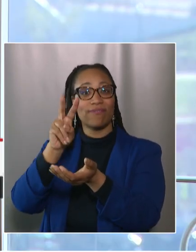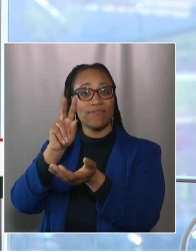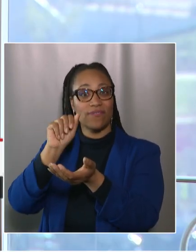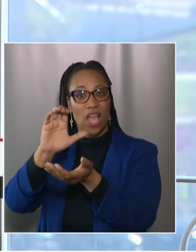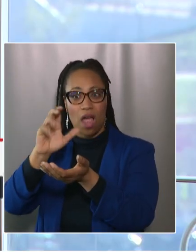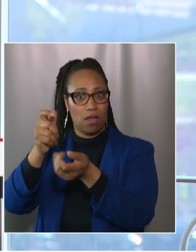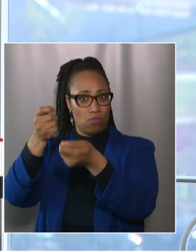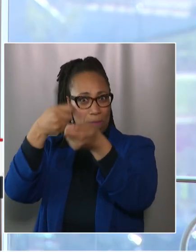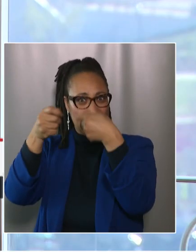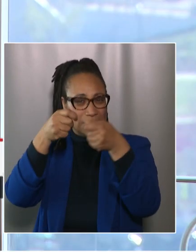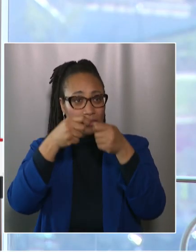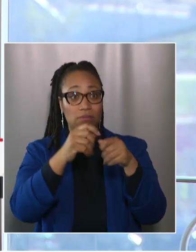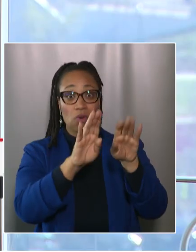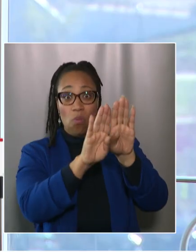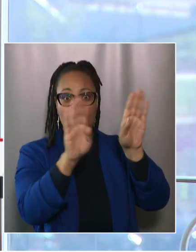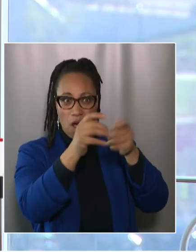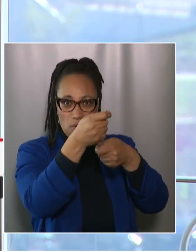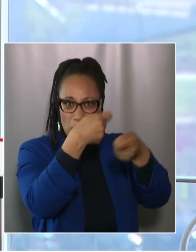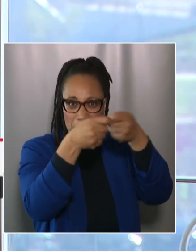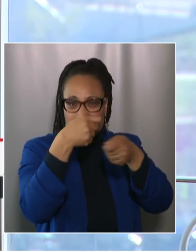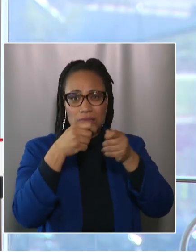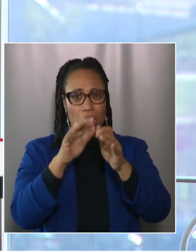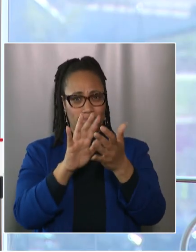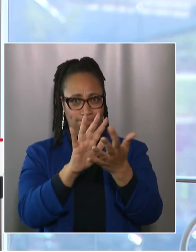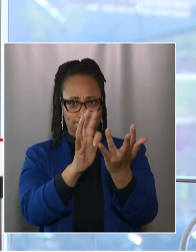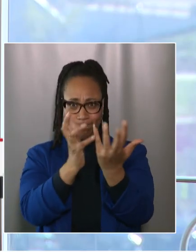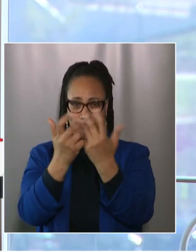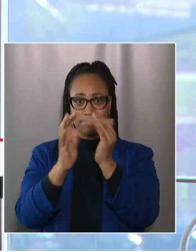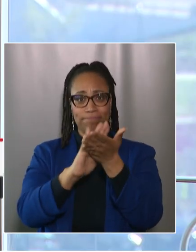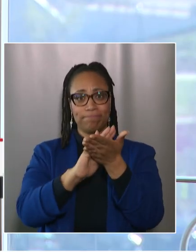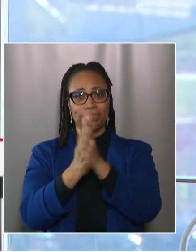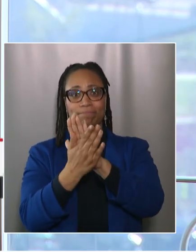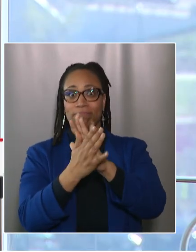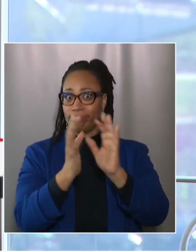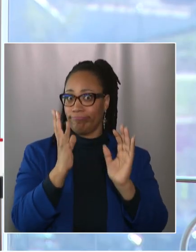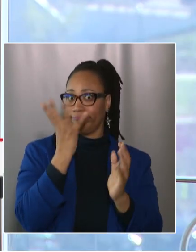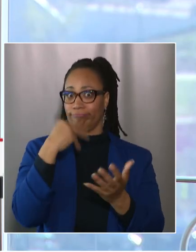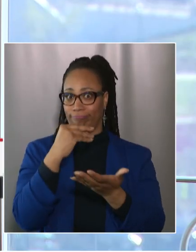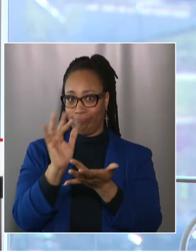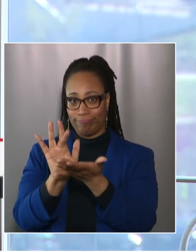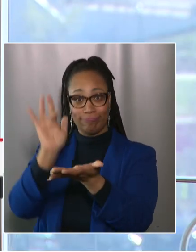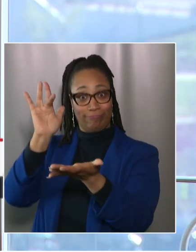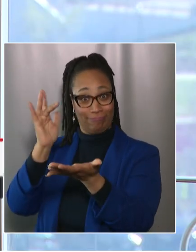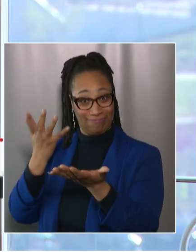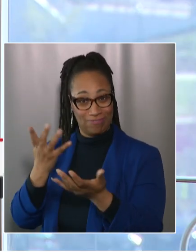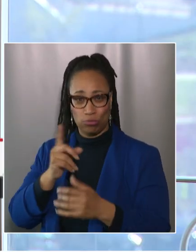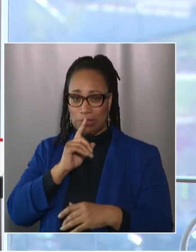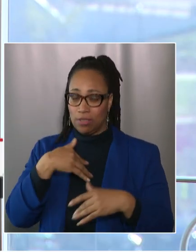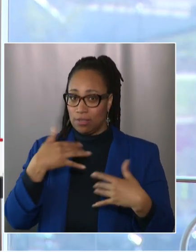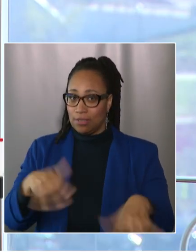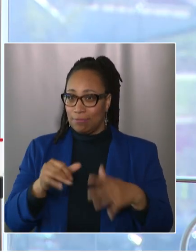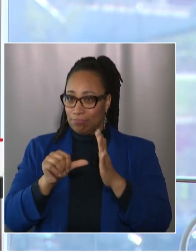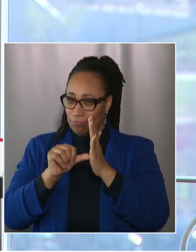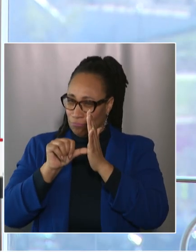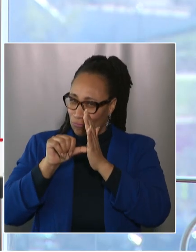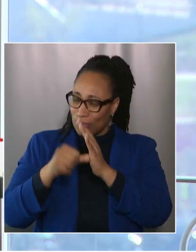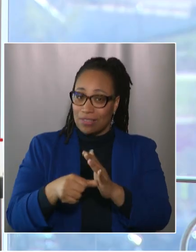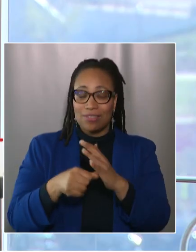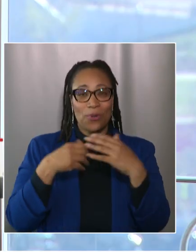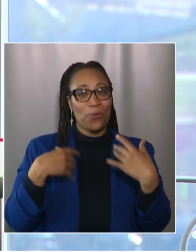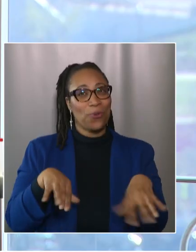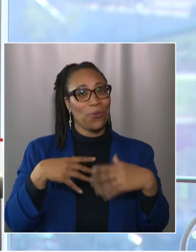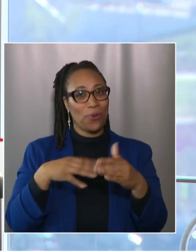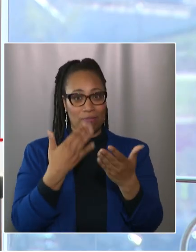much more resilient public education facility portfolio. Nearly $600 million to modernize our schools and